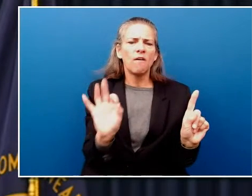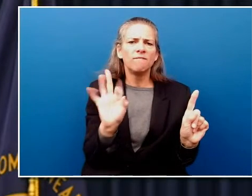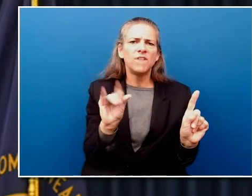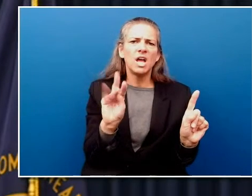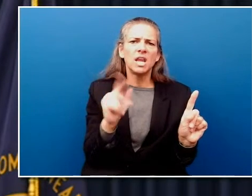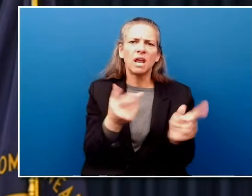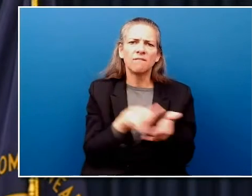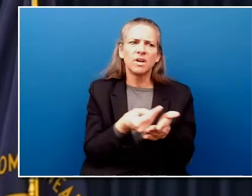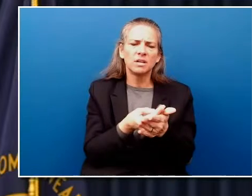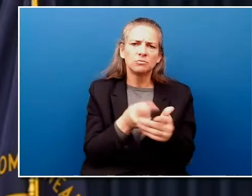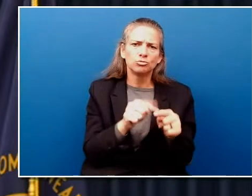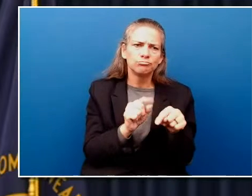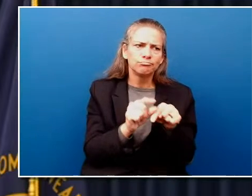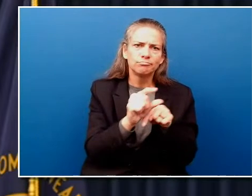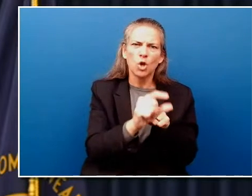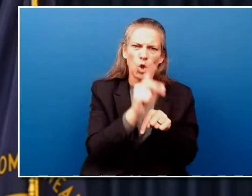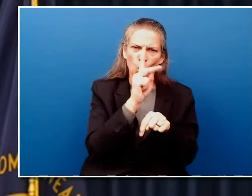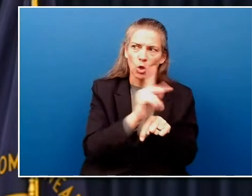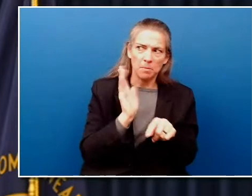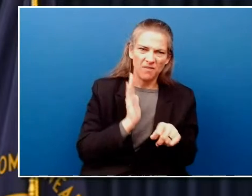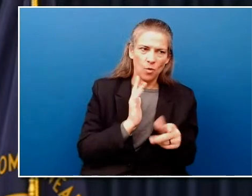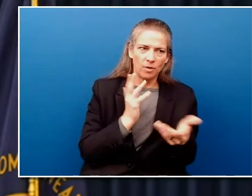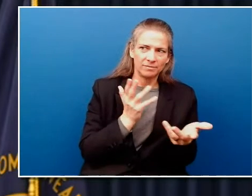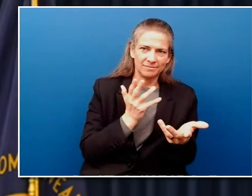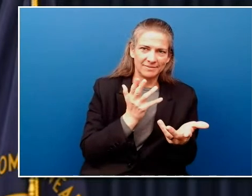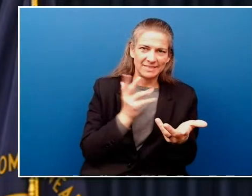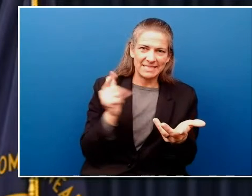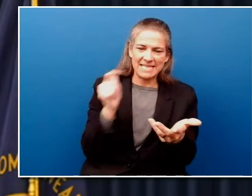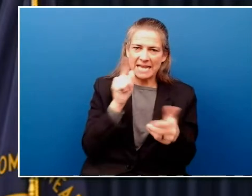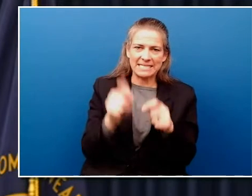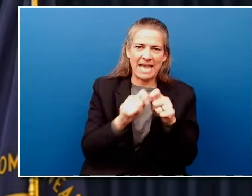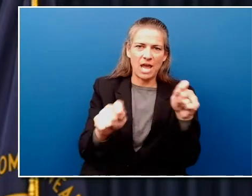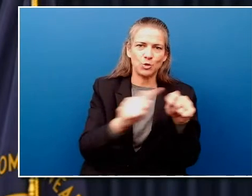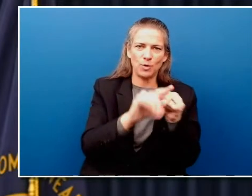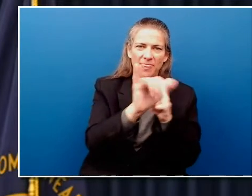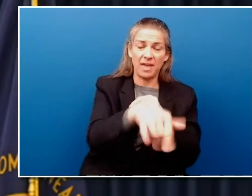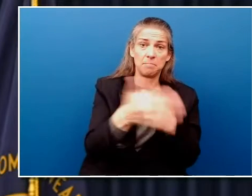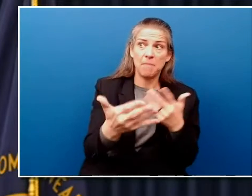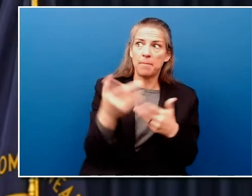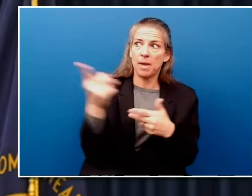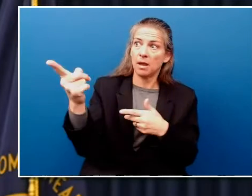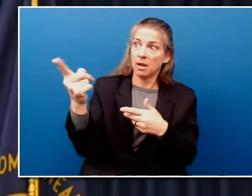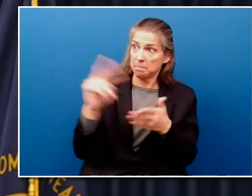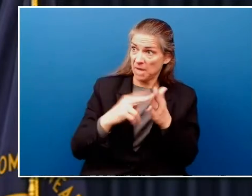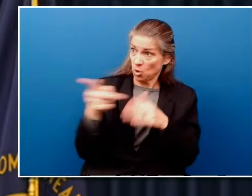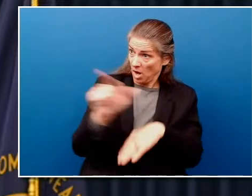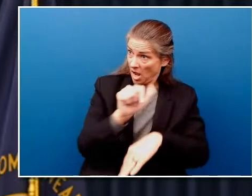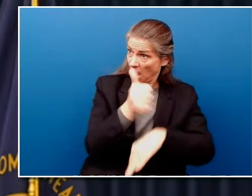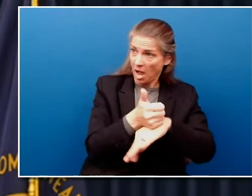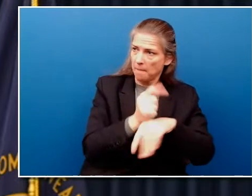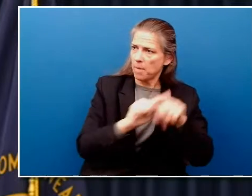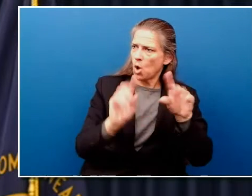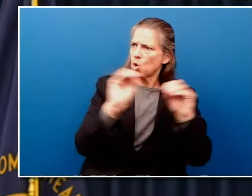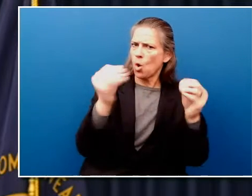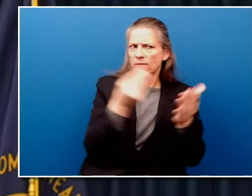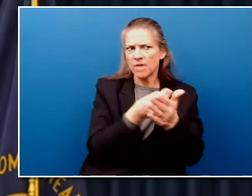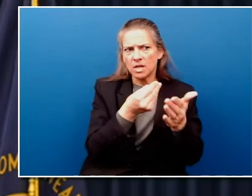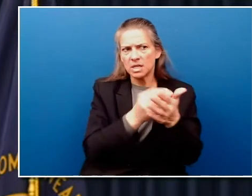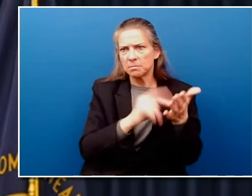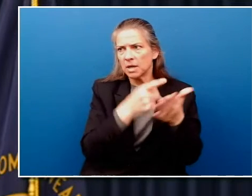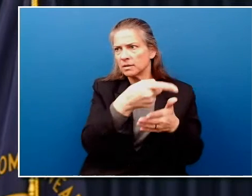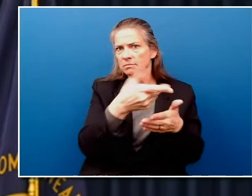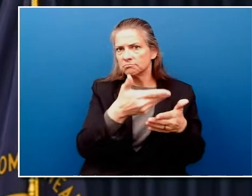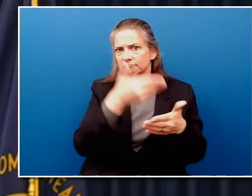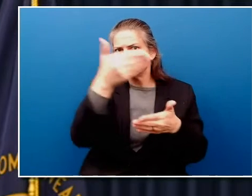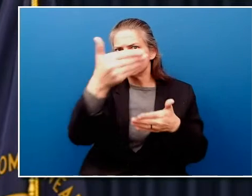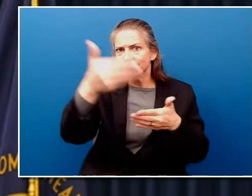existed in the past. So it could be 2 years that you're not going to fund certain tax incentives that are on the books. It could be